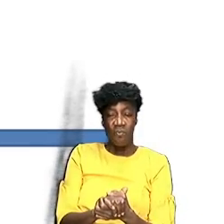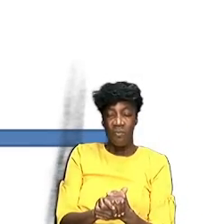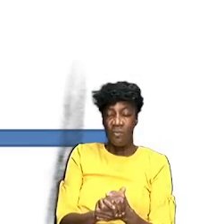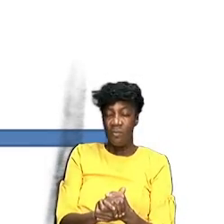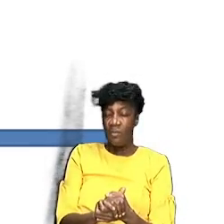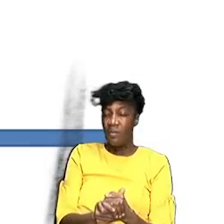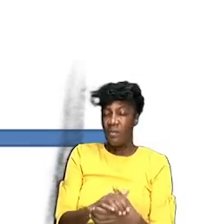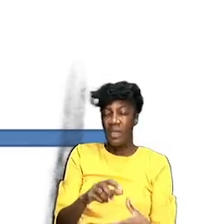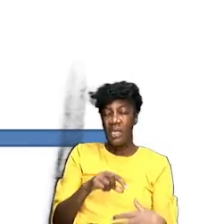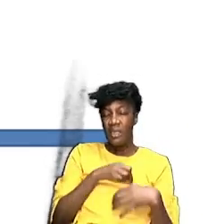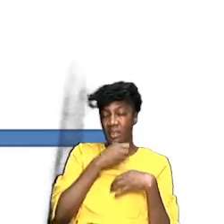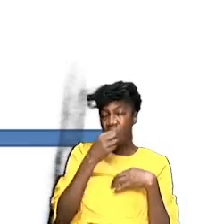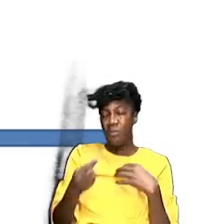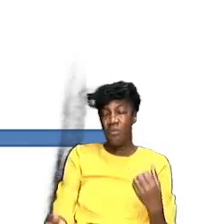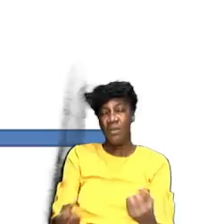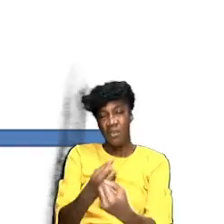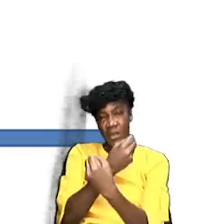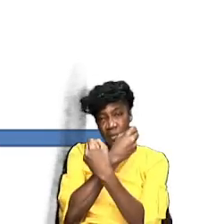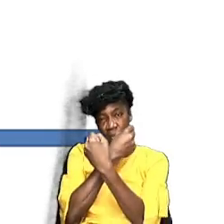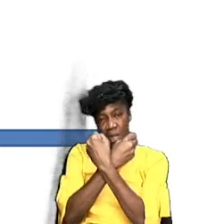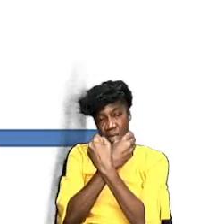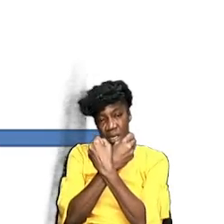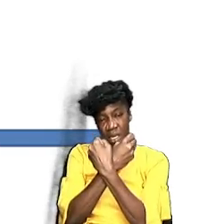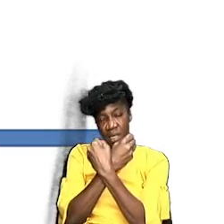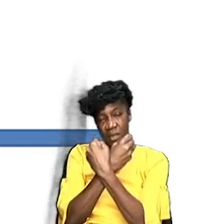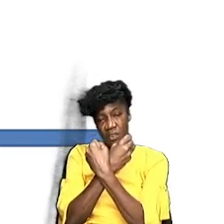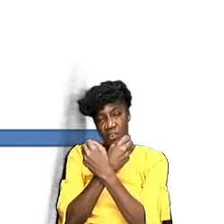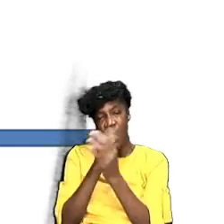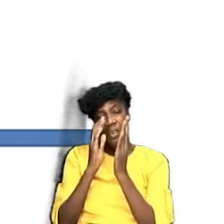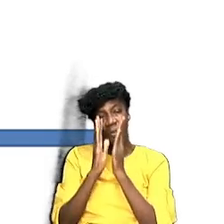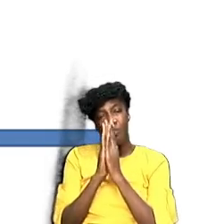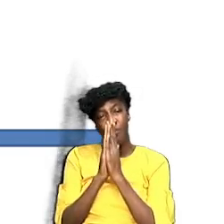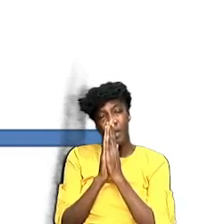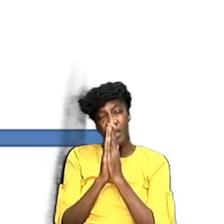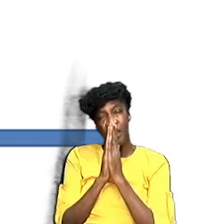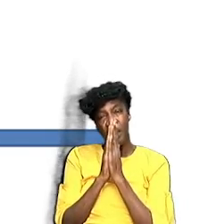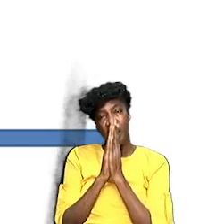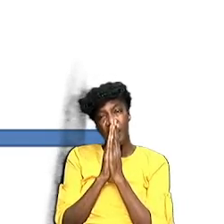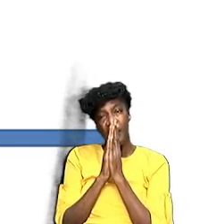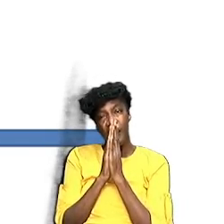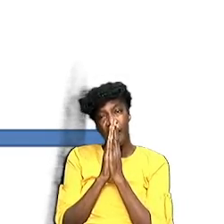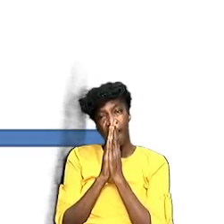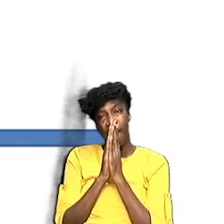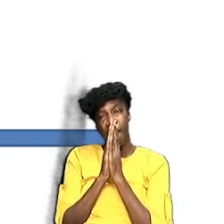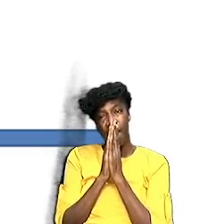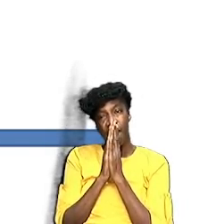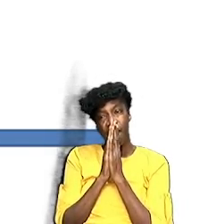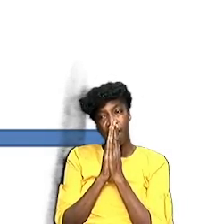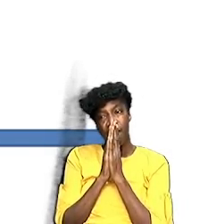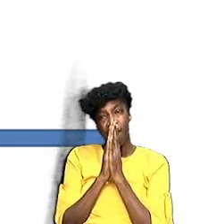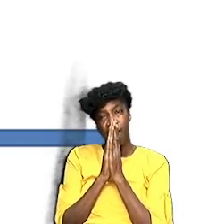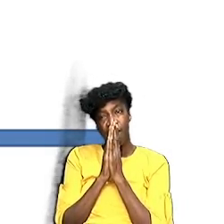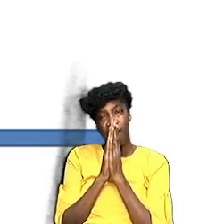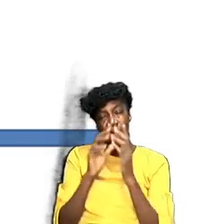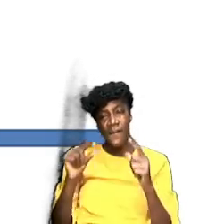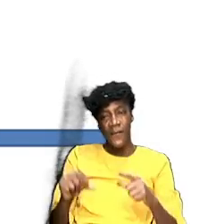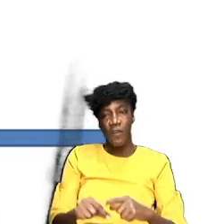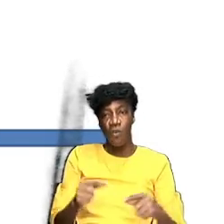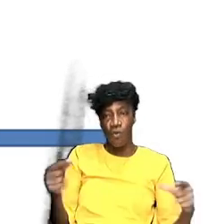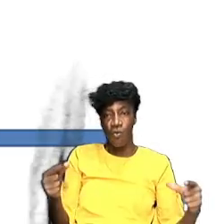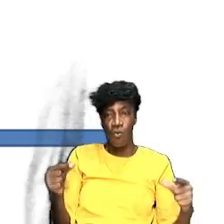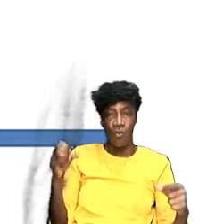spiritual bondage. I pray, God, tonight that, you know, as we as saints grow in